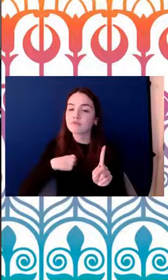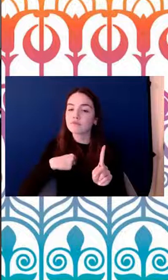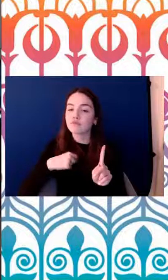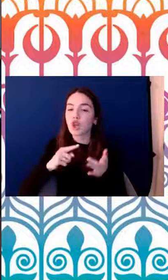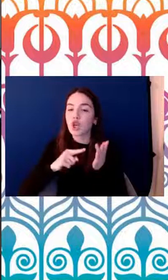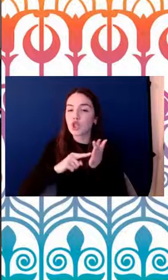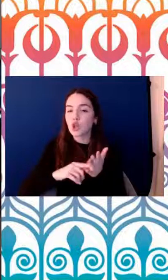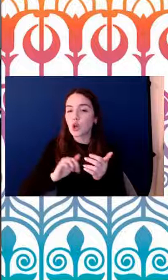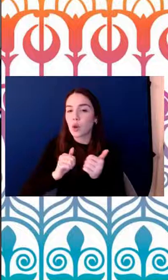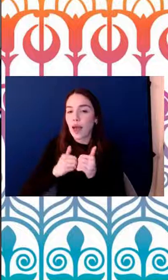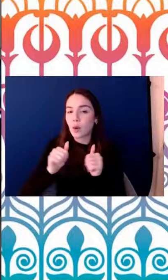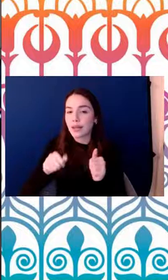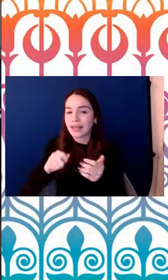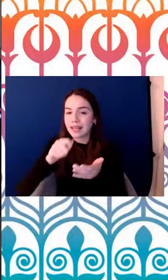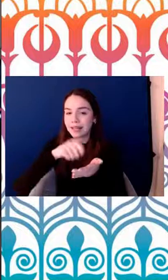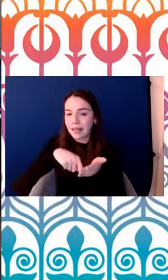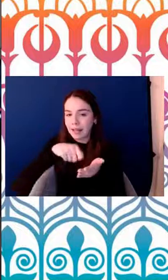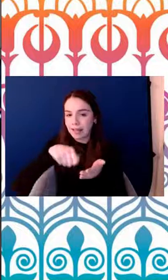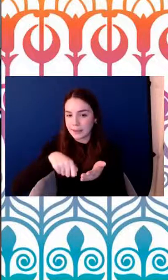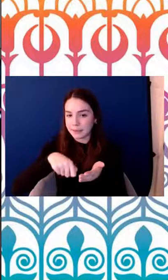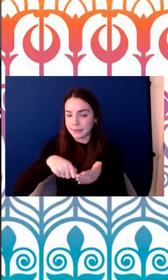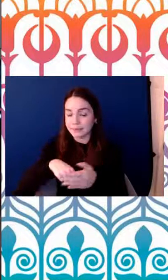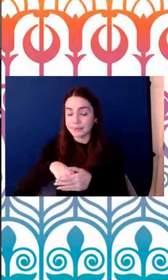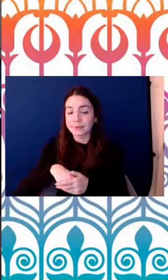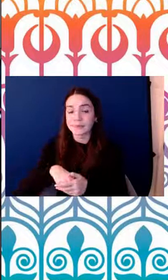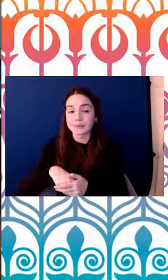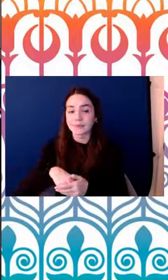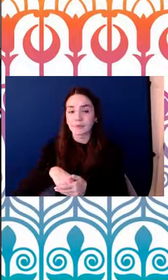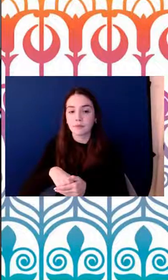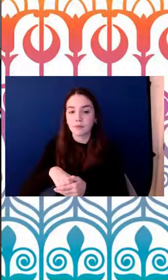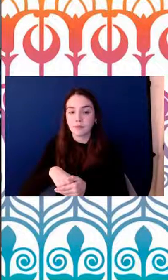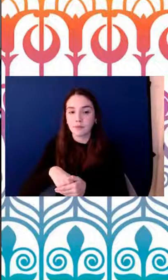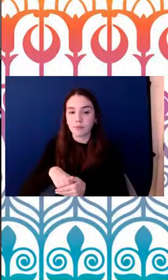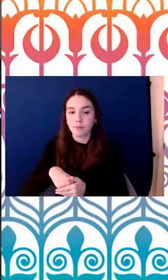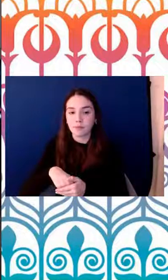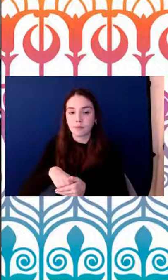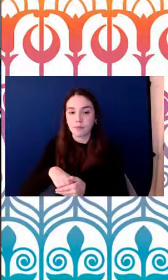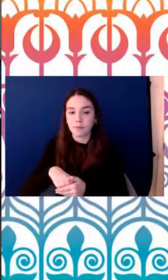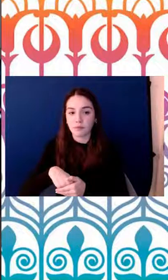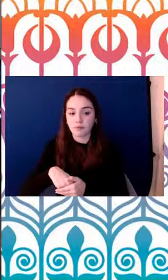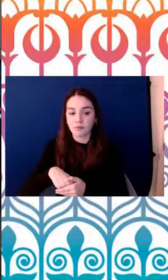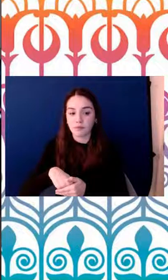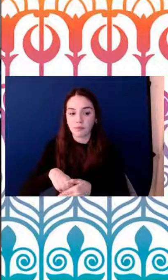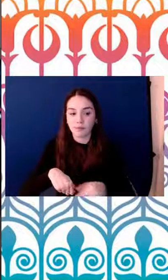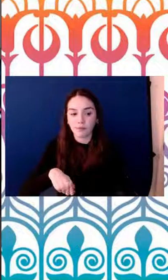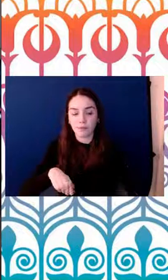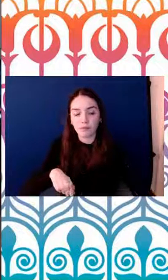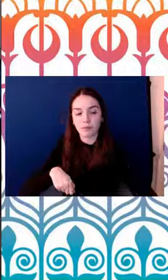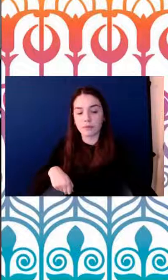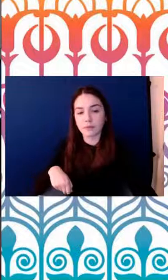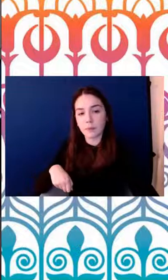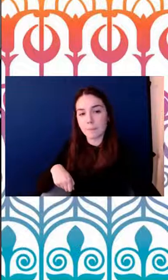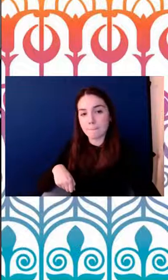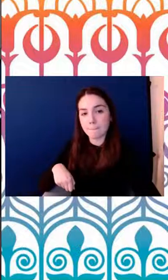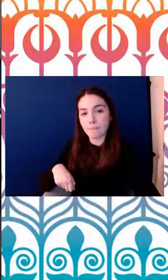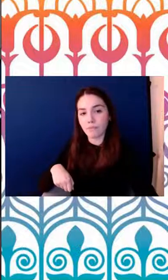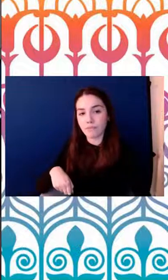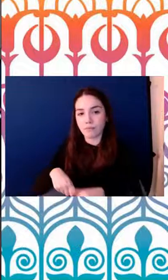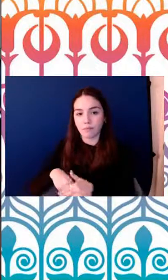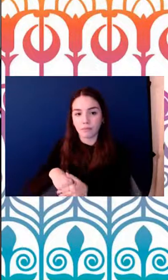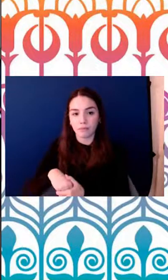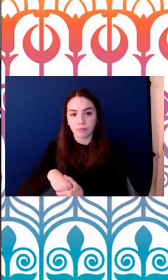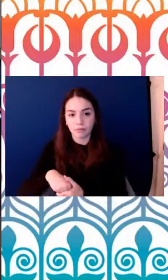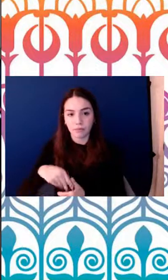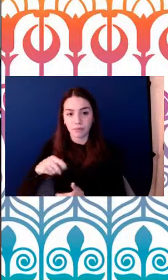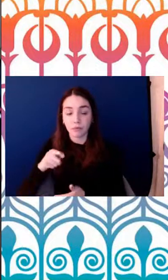you how to cut it. So you take your knife and you go all the way to the end. Don't cut the food, you want to the end,